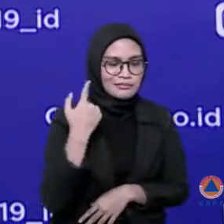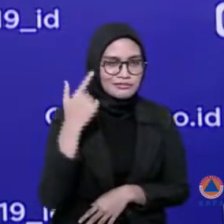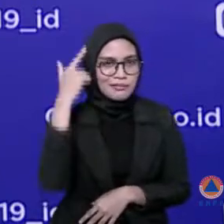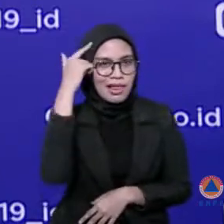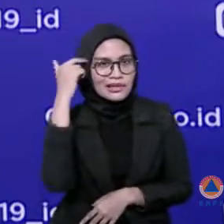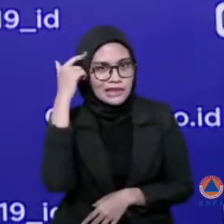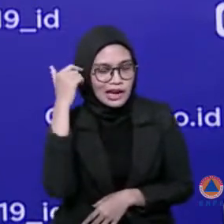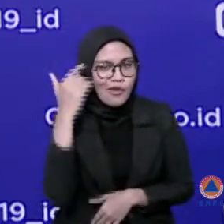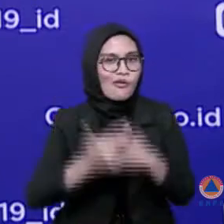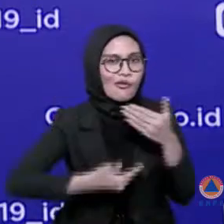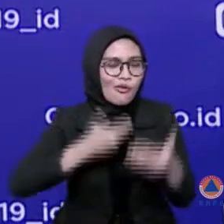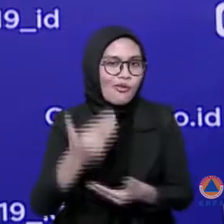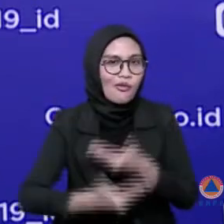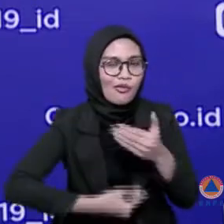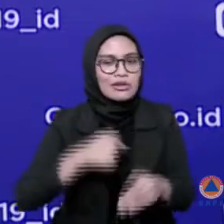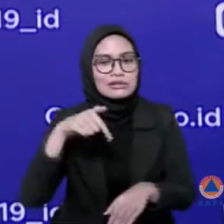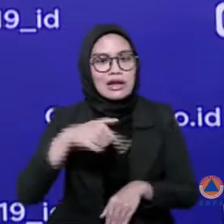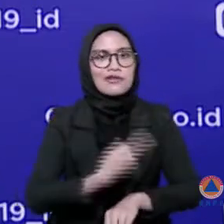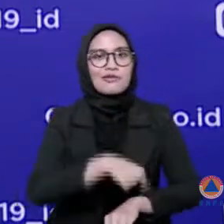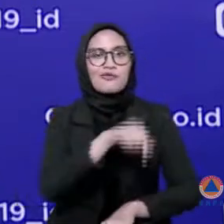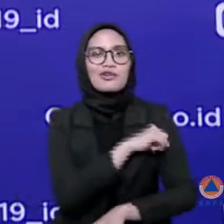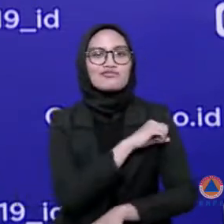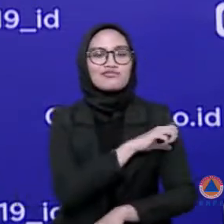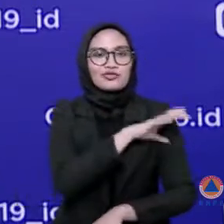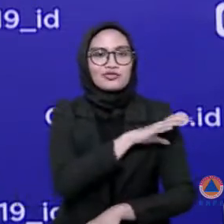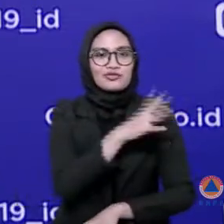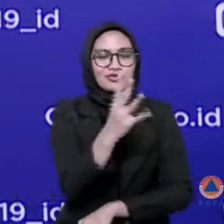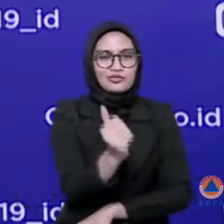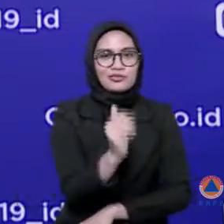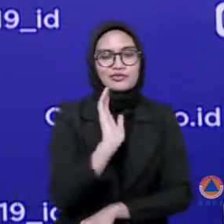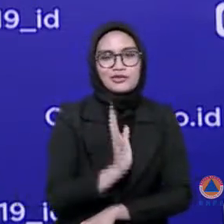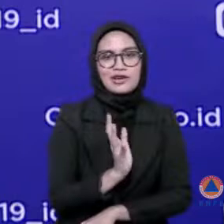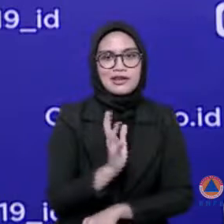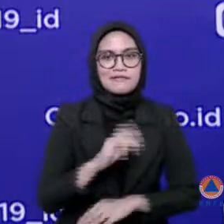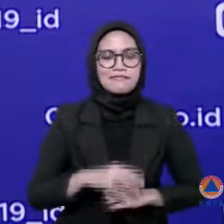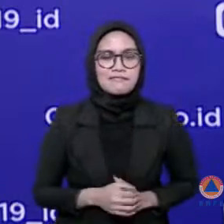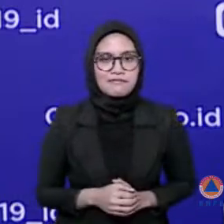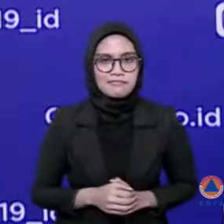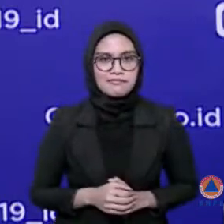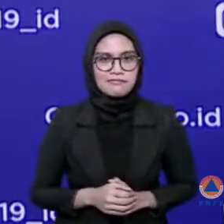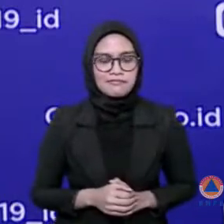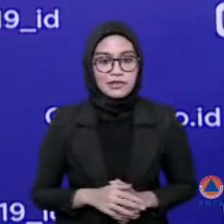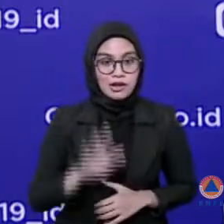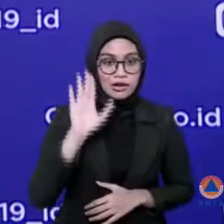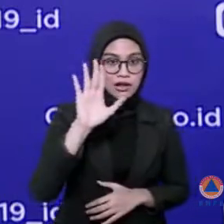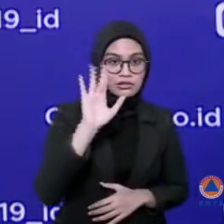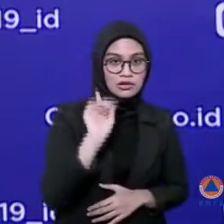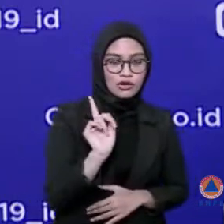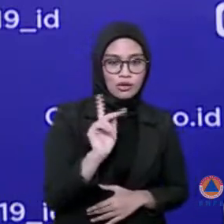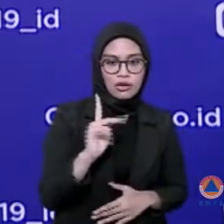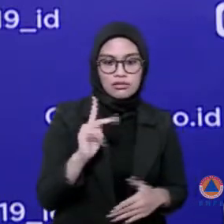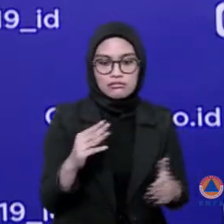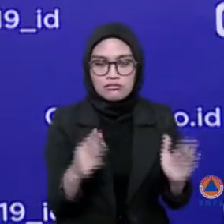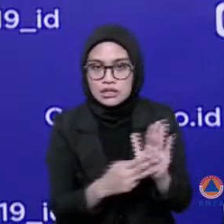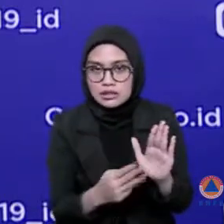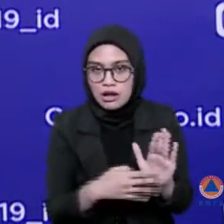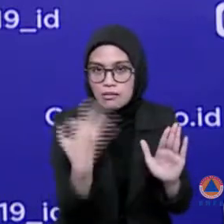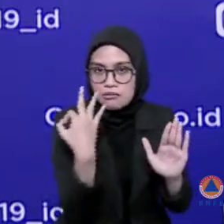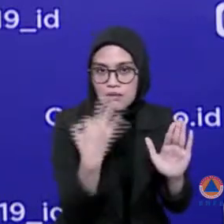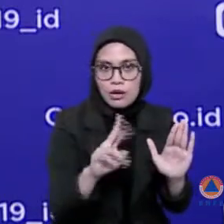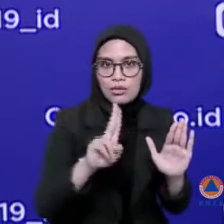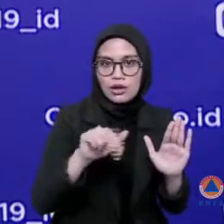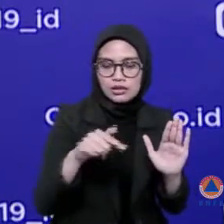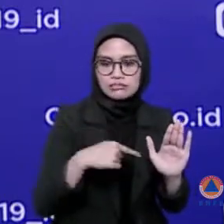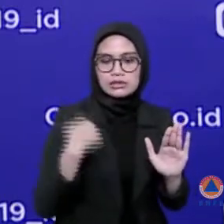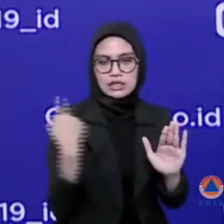of the Indonesian healthcare. Although we understand if we have to face with another peak, of course the